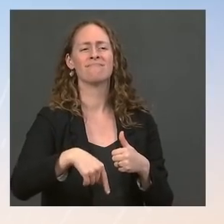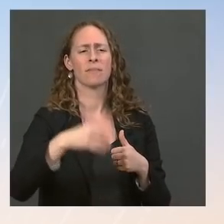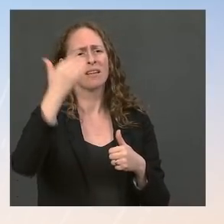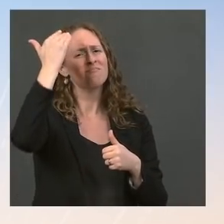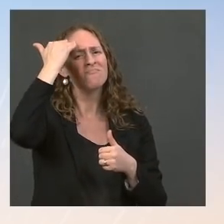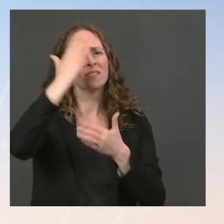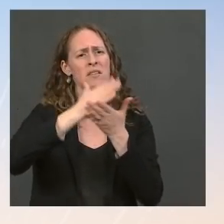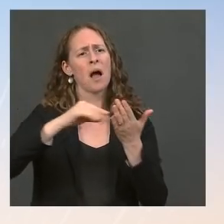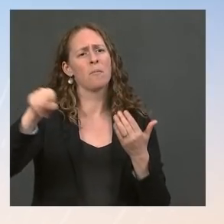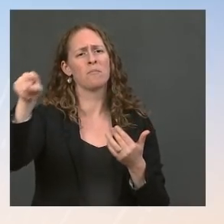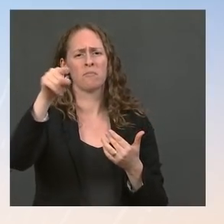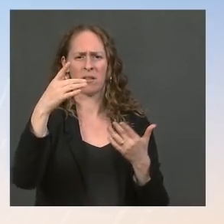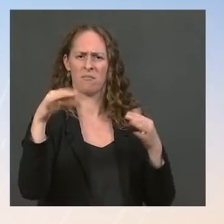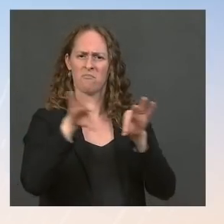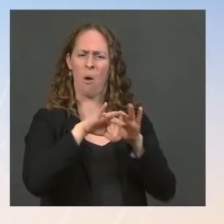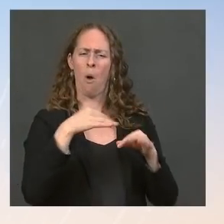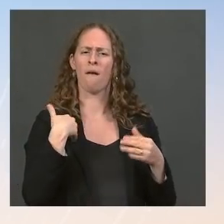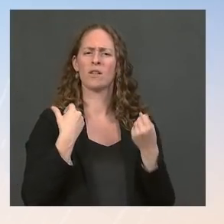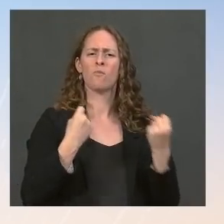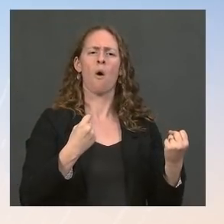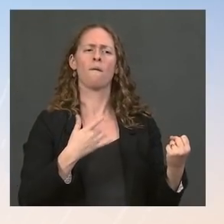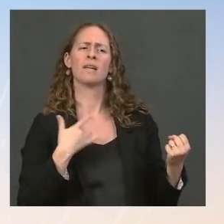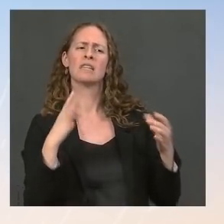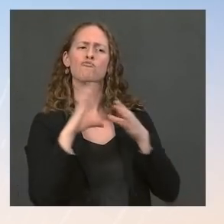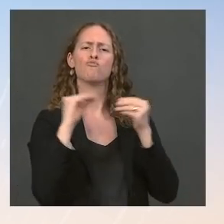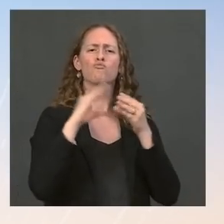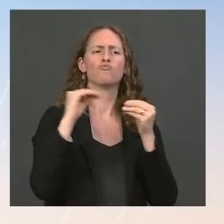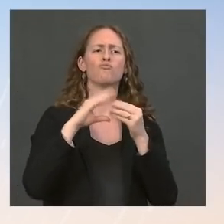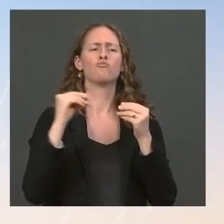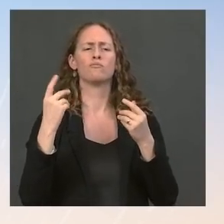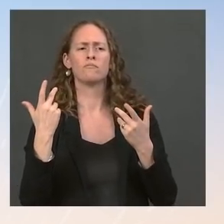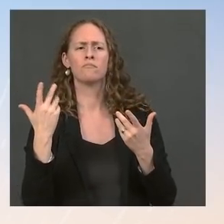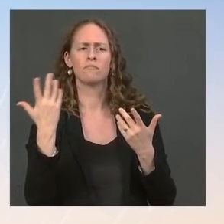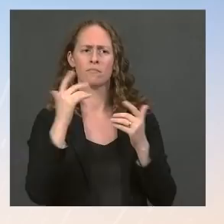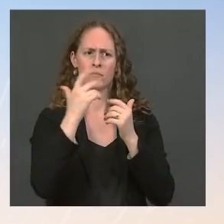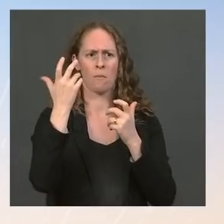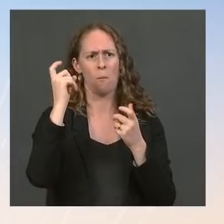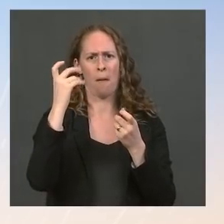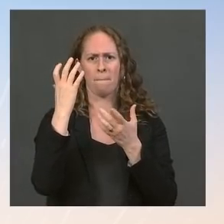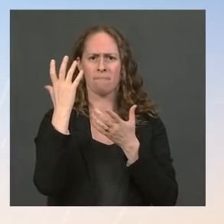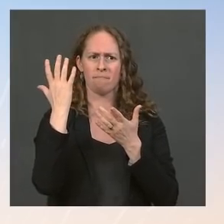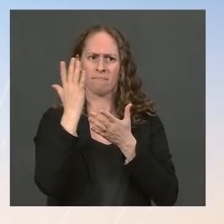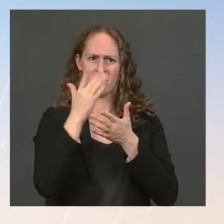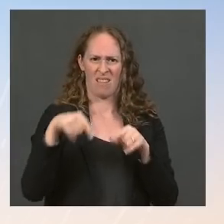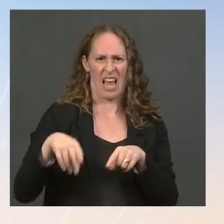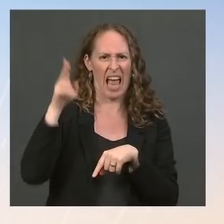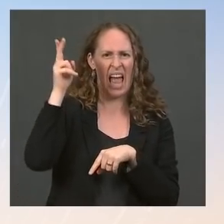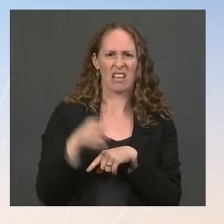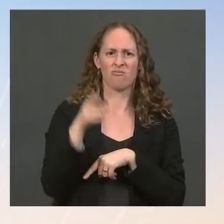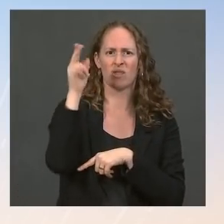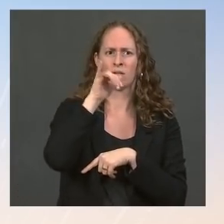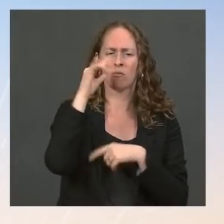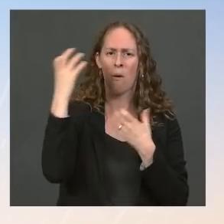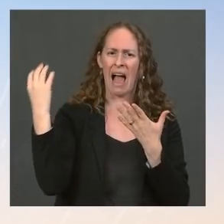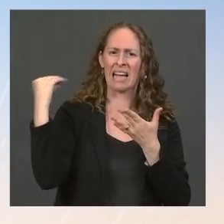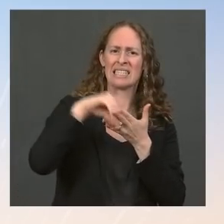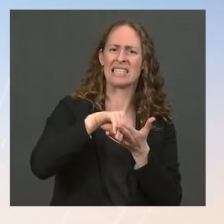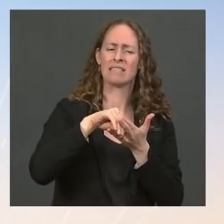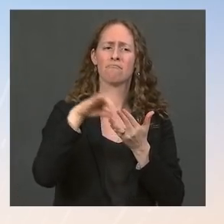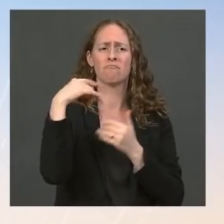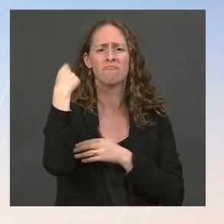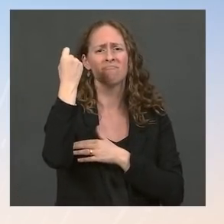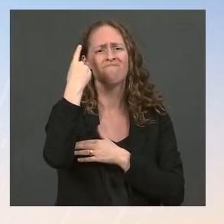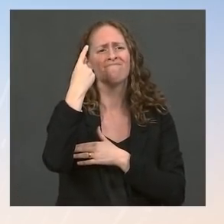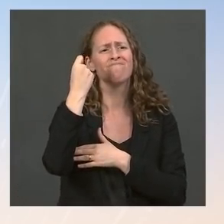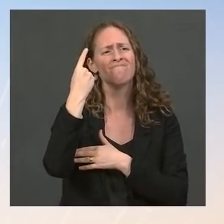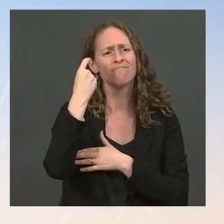their priorities are, what they want to be included in historic pieces of legislation. We understand that. I mean, they ran for office to come